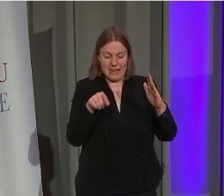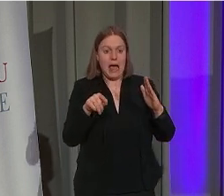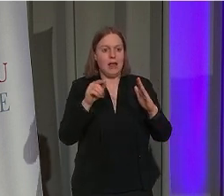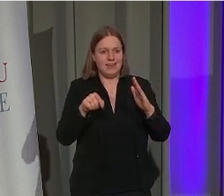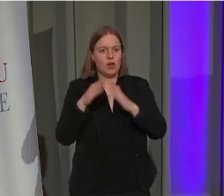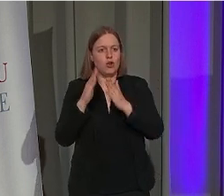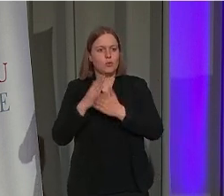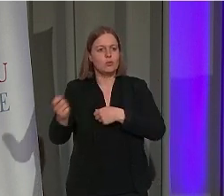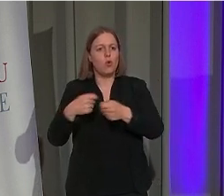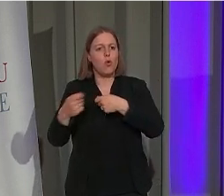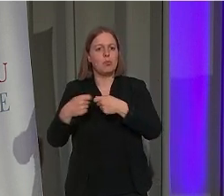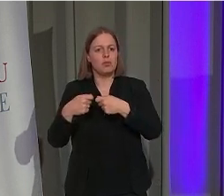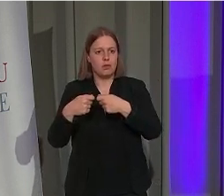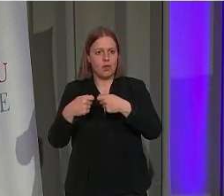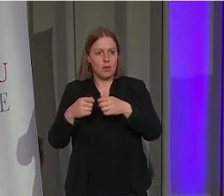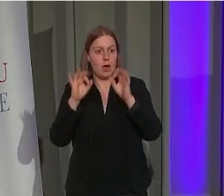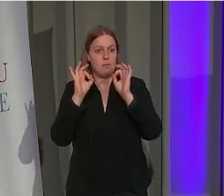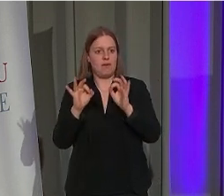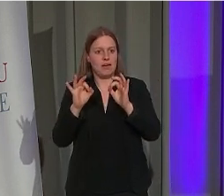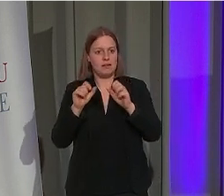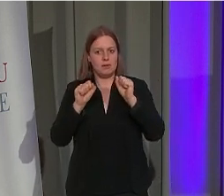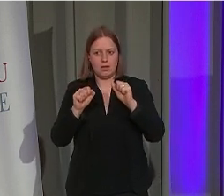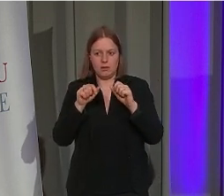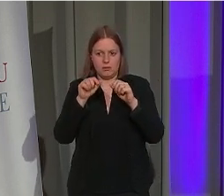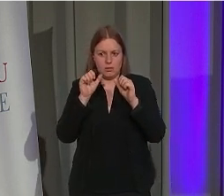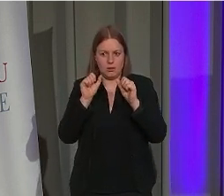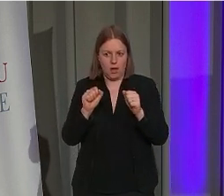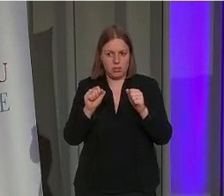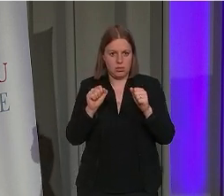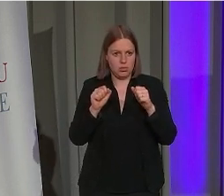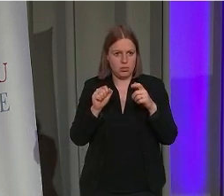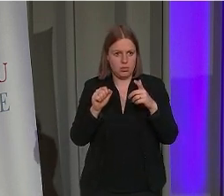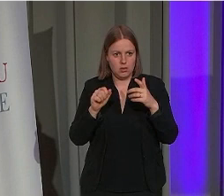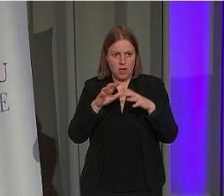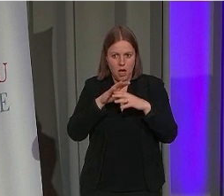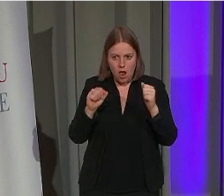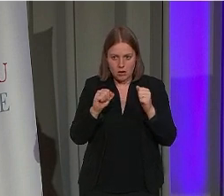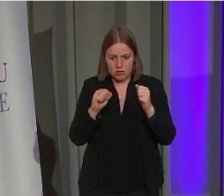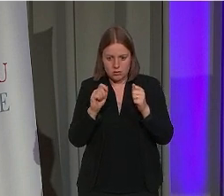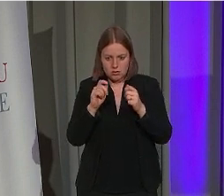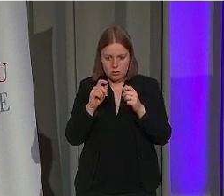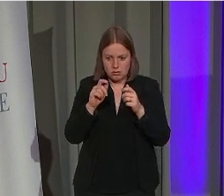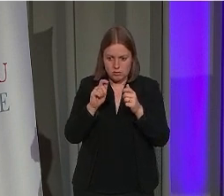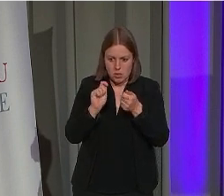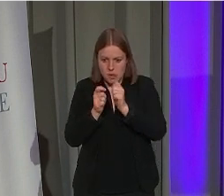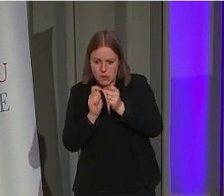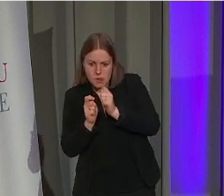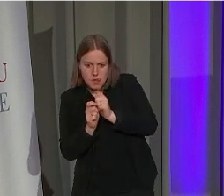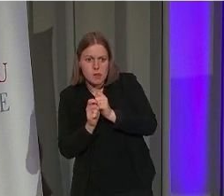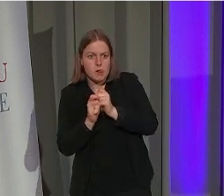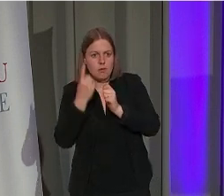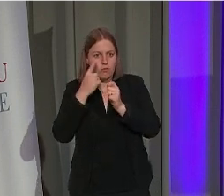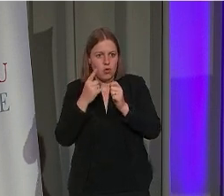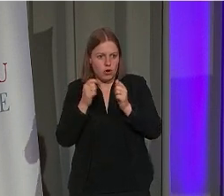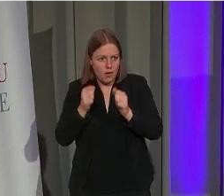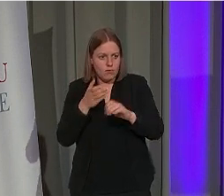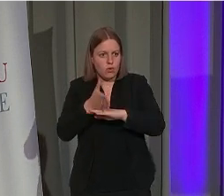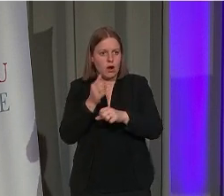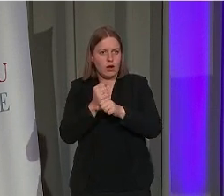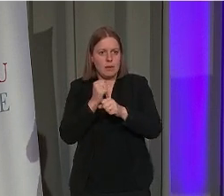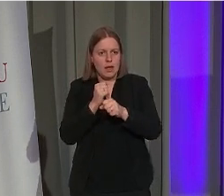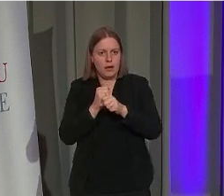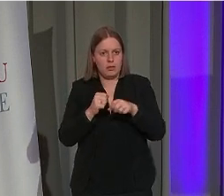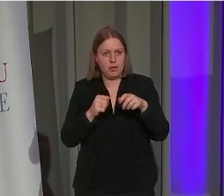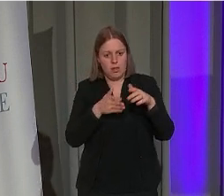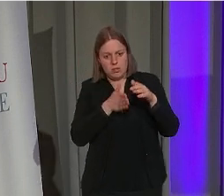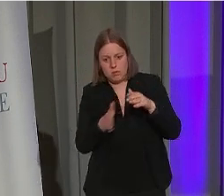building next to it was bought, opportunities were there to open it up and to improve the circulation